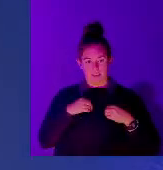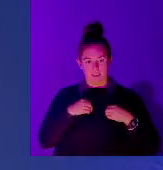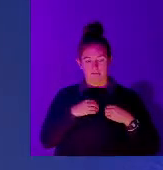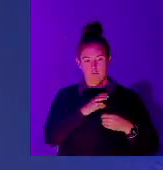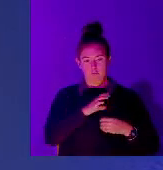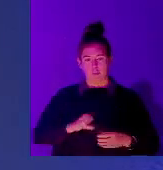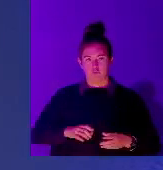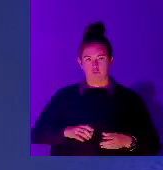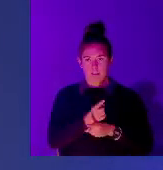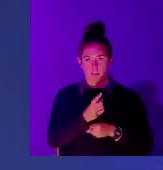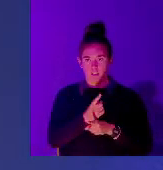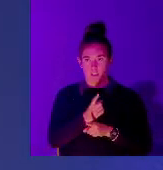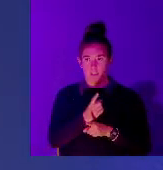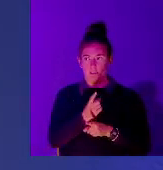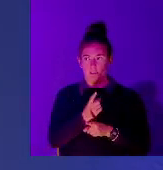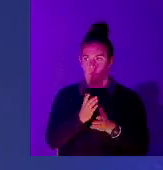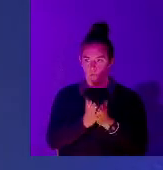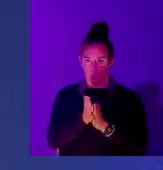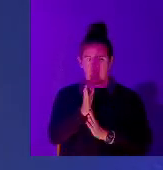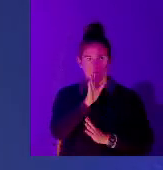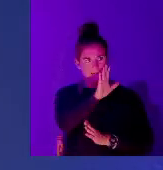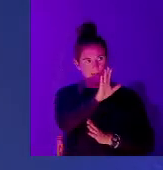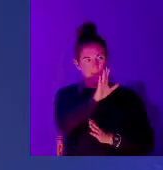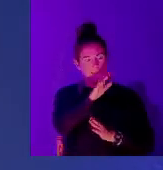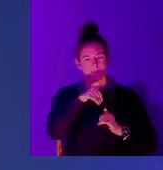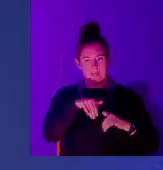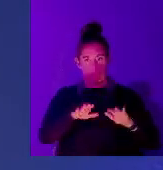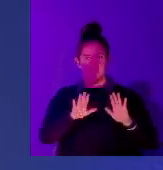his sacrifice on the cross.